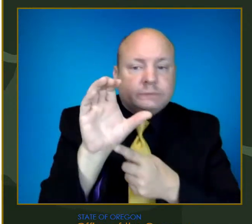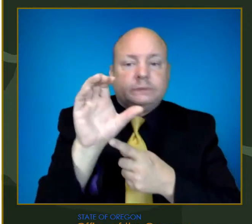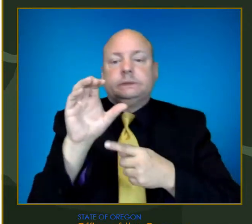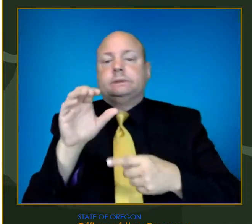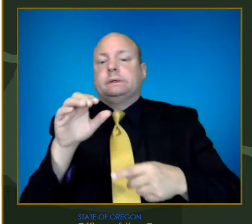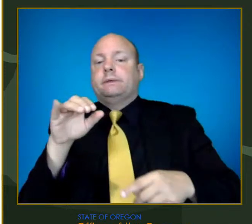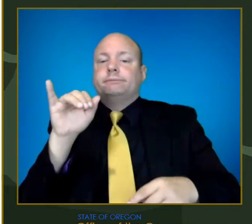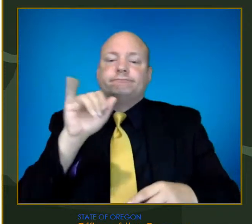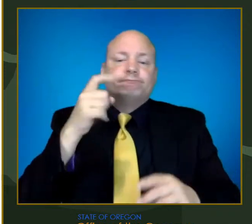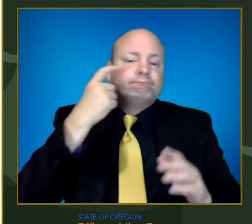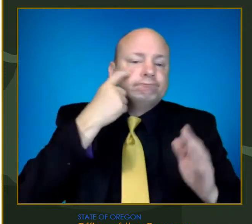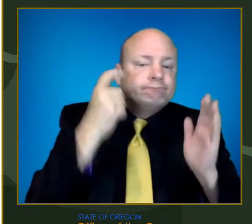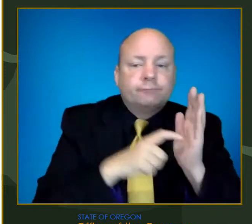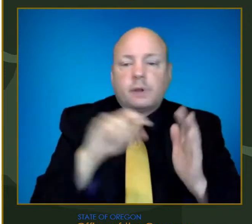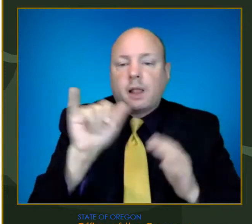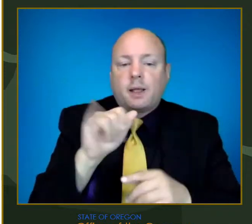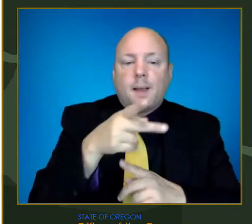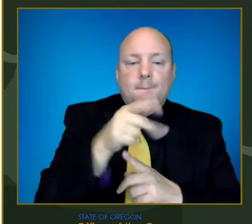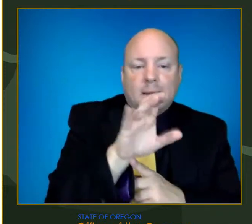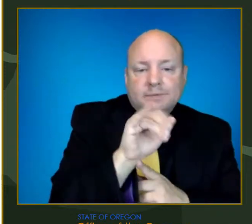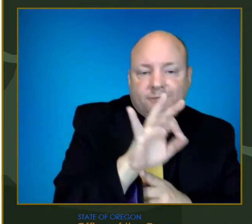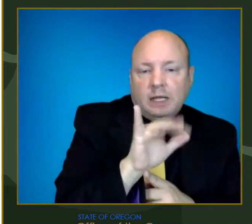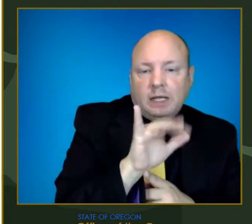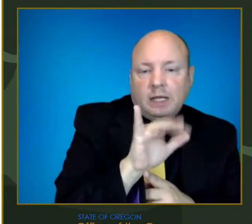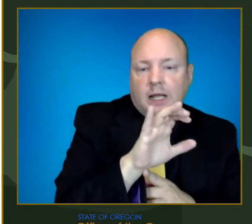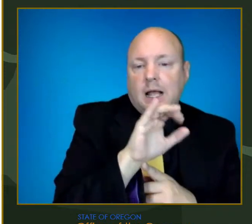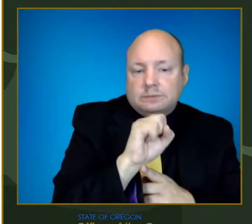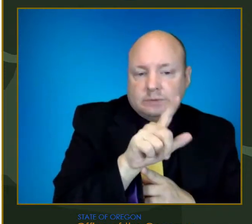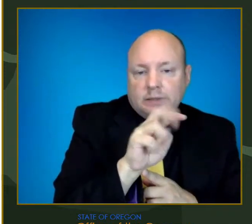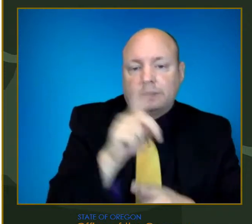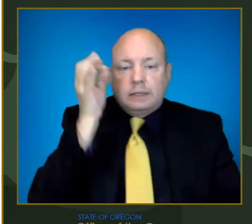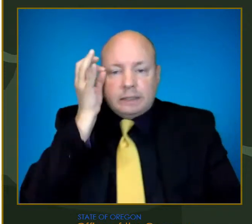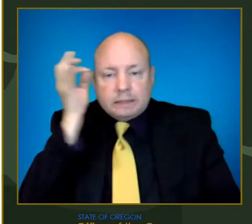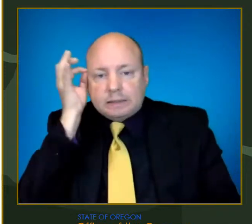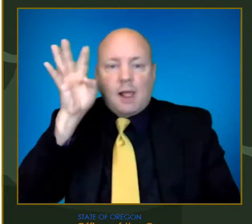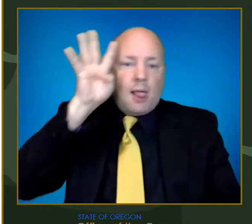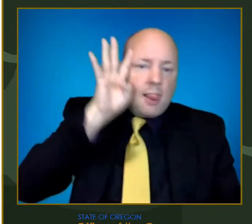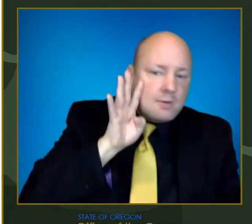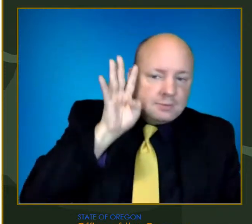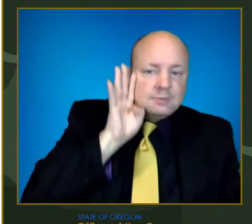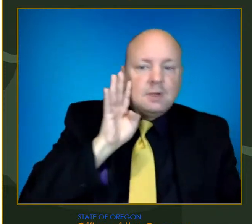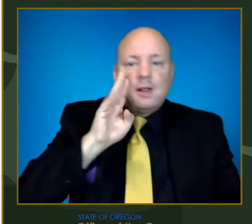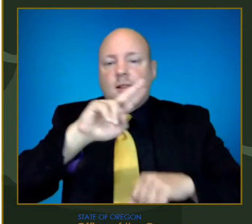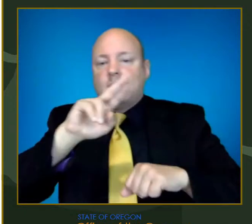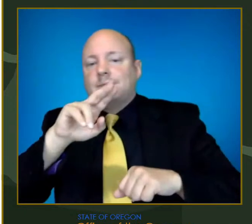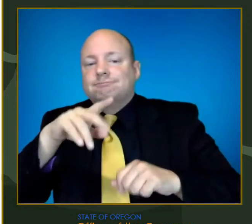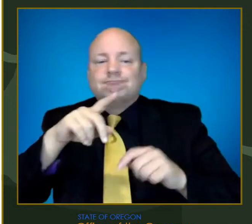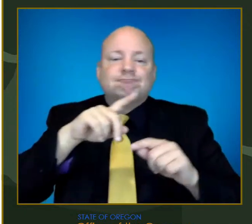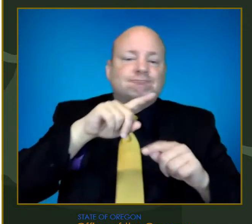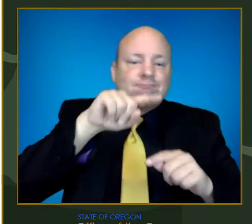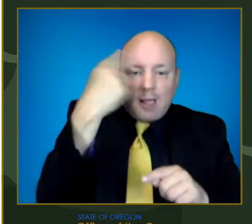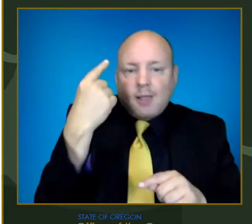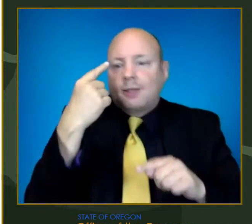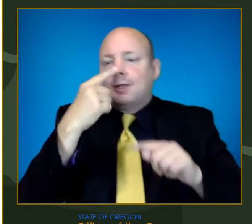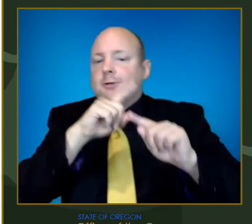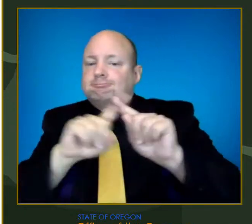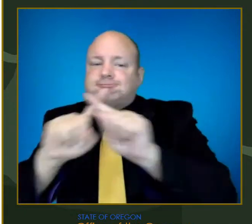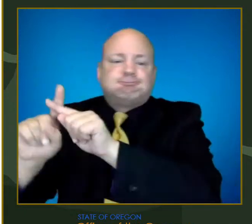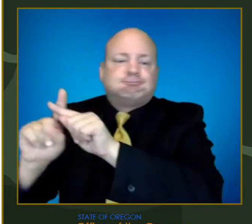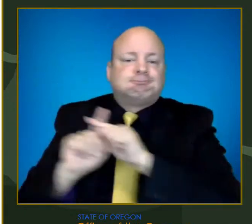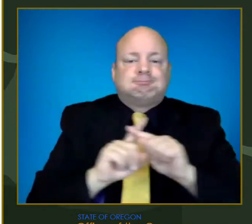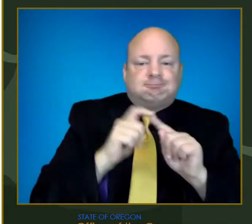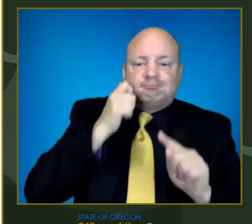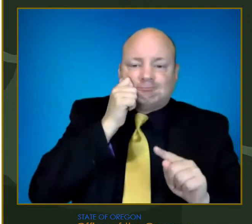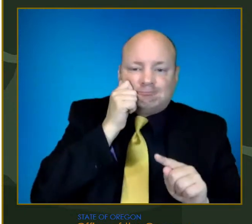Islander, American Indian, Alaska Native, Black, or Hispanic. I'd now like to show you another slide.